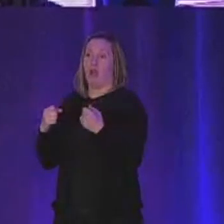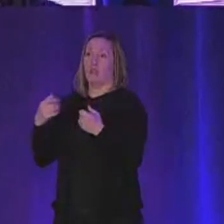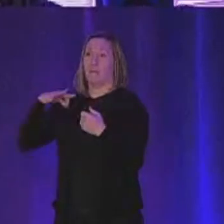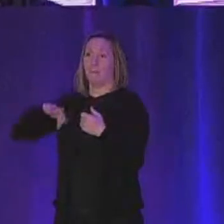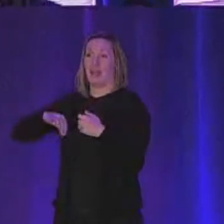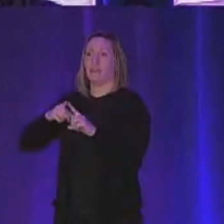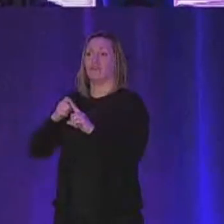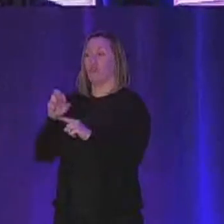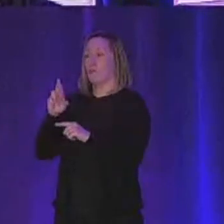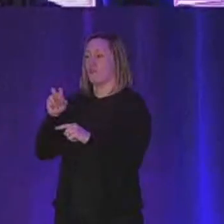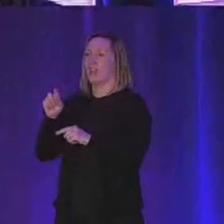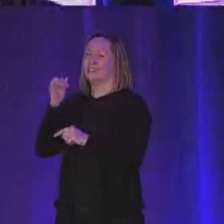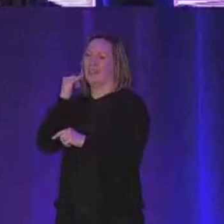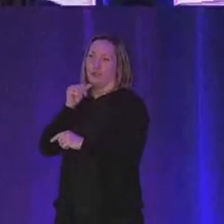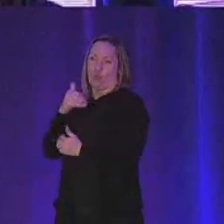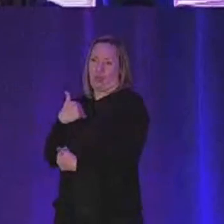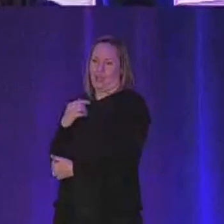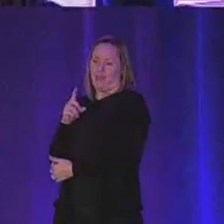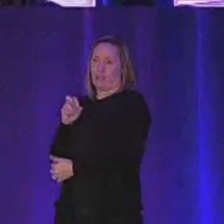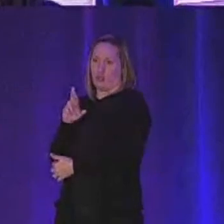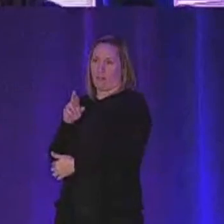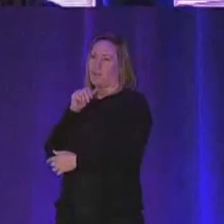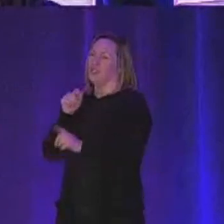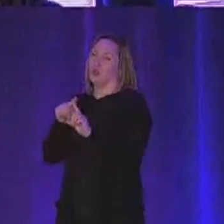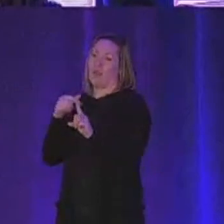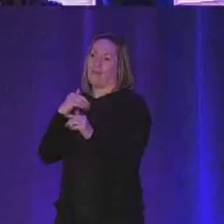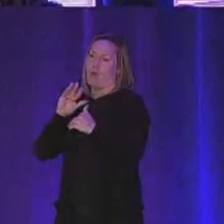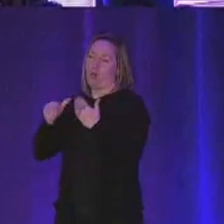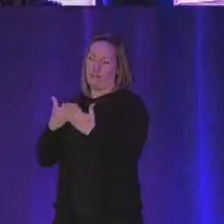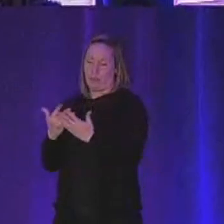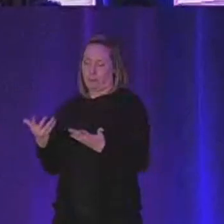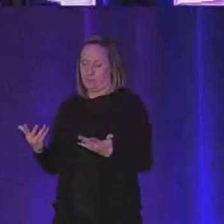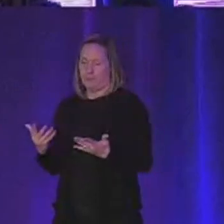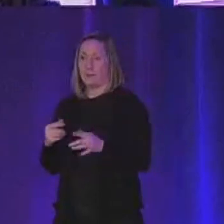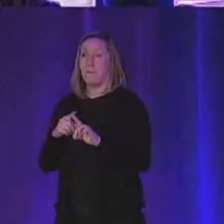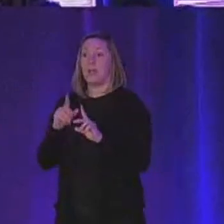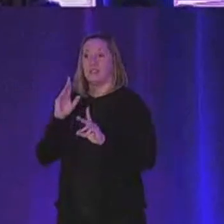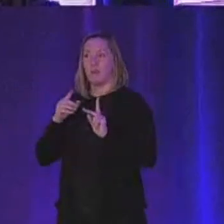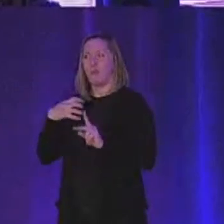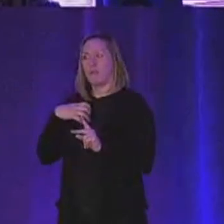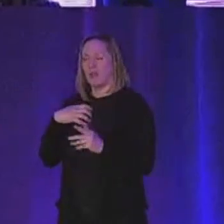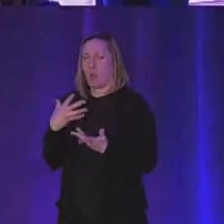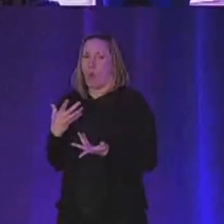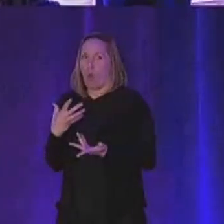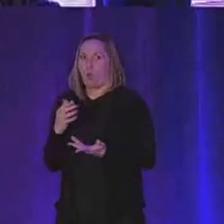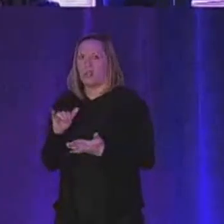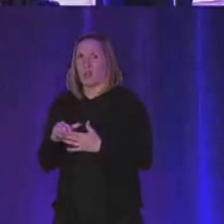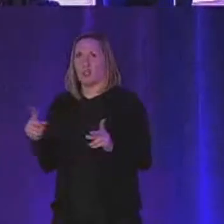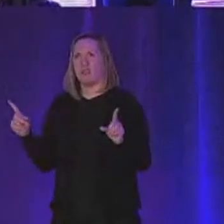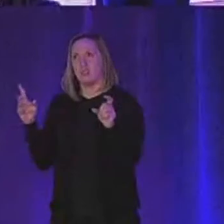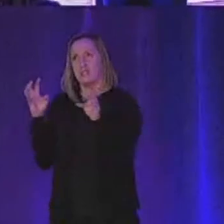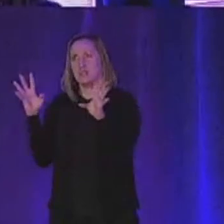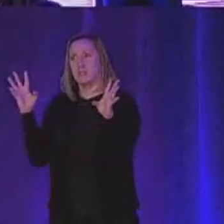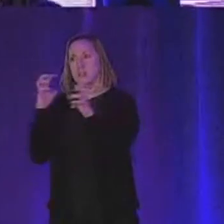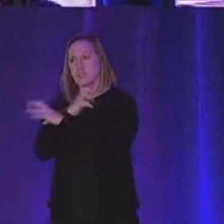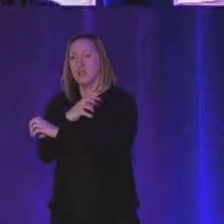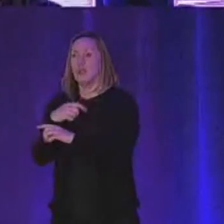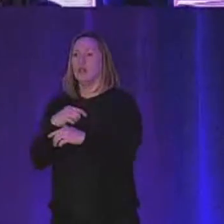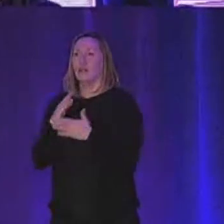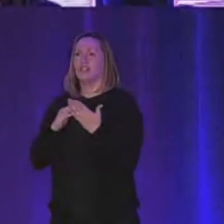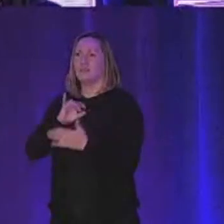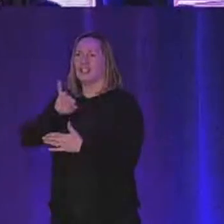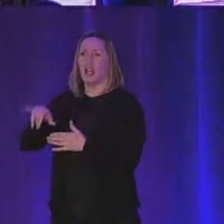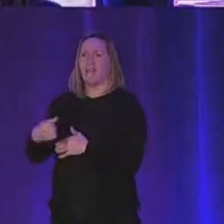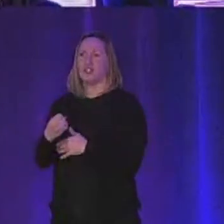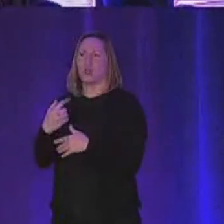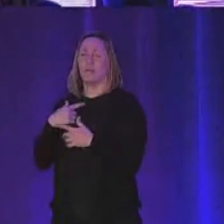don't use a server. It's just you don't get all of them. But there's people complain, oh, now it's getting way more complex. It used to be just a piece of JavaScript I could